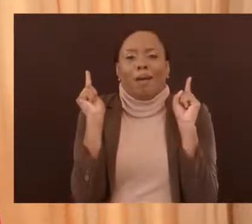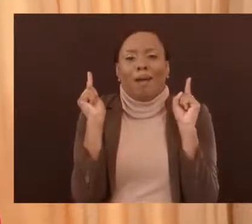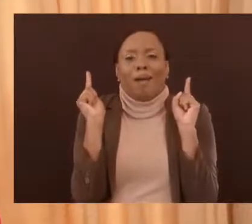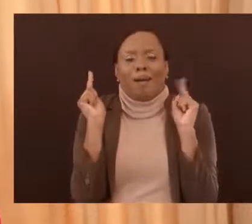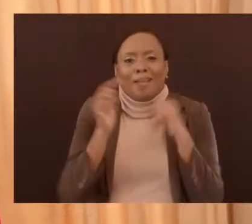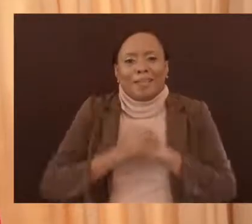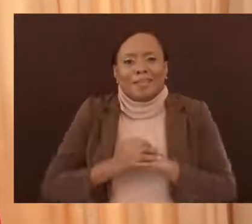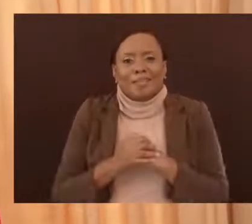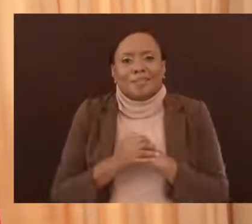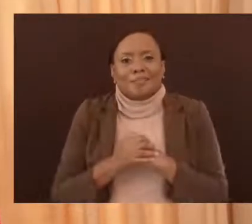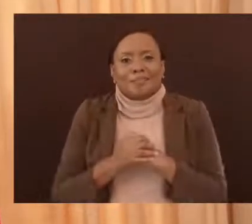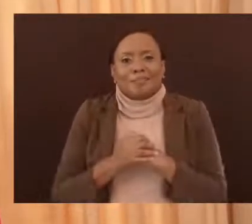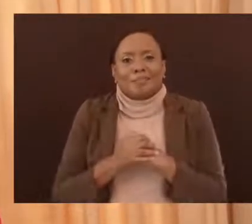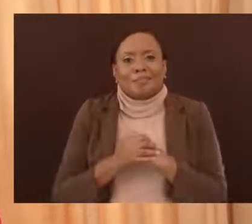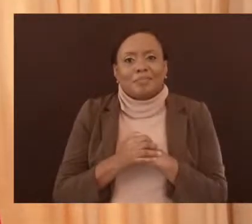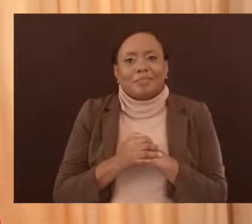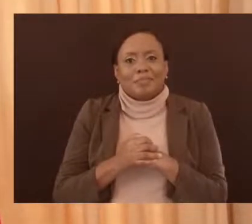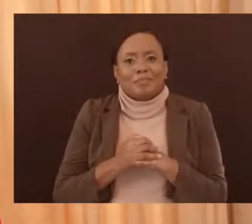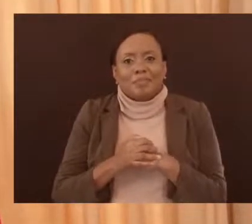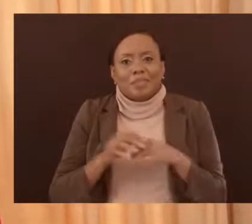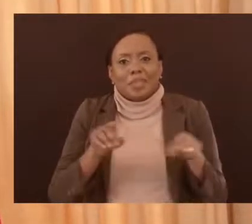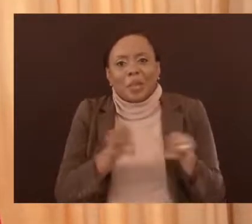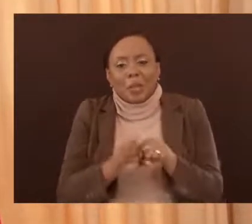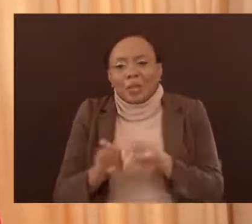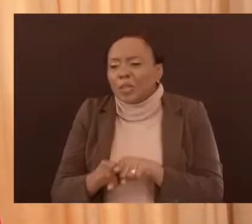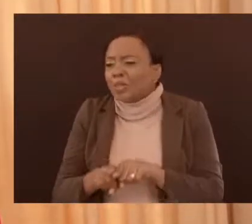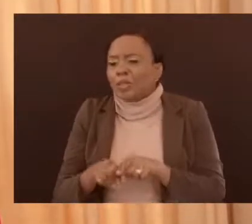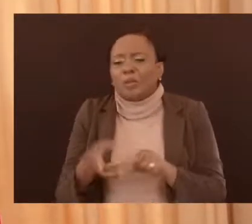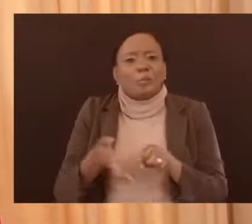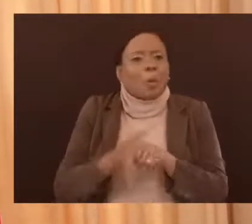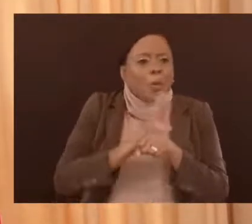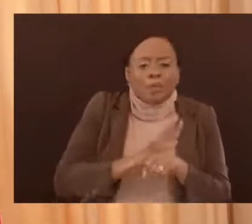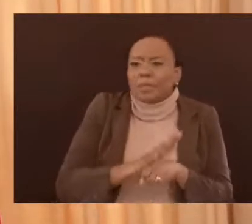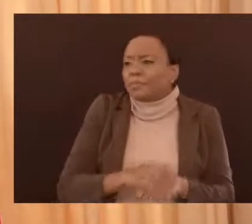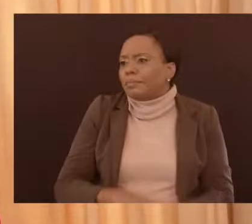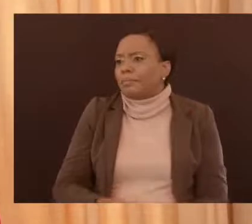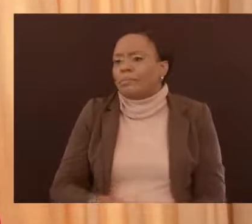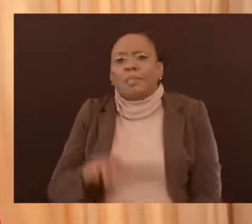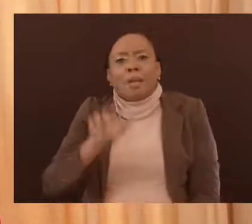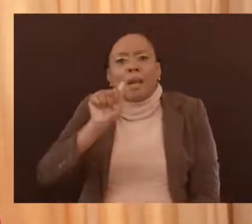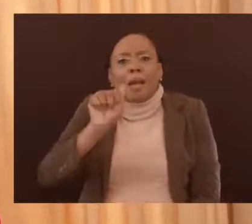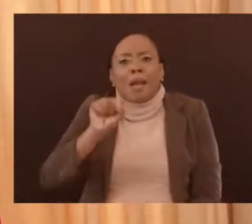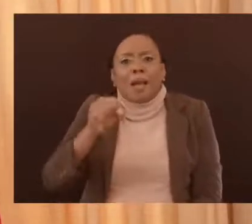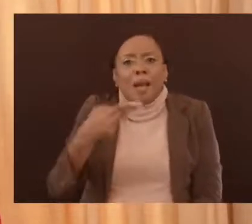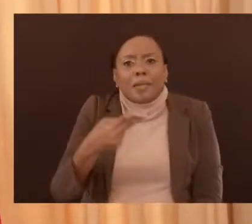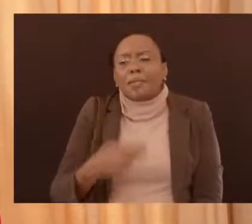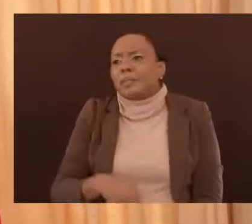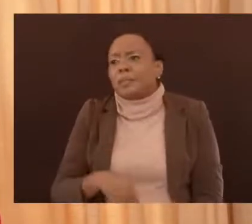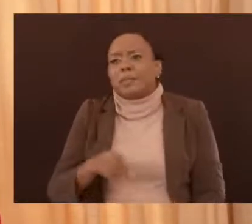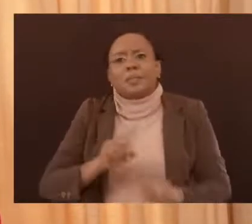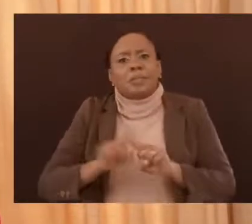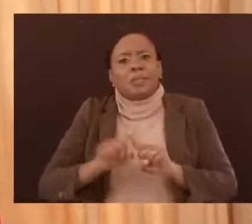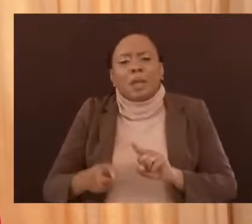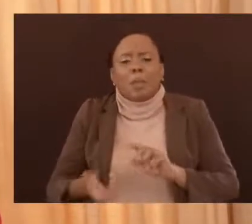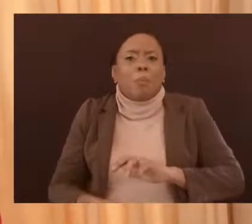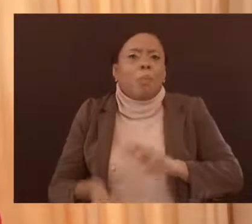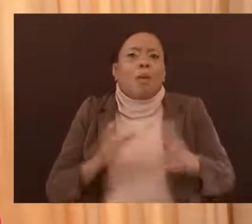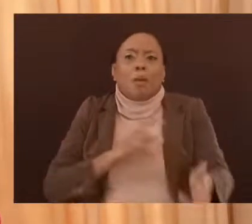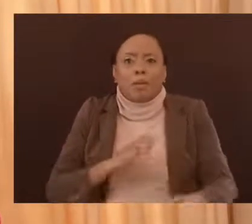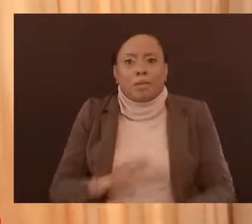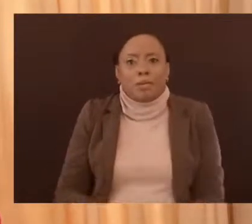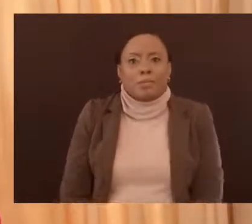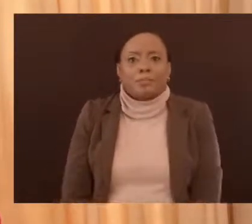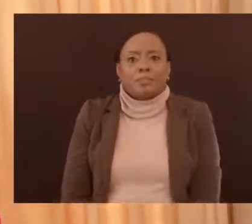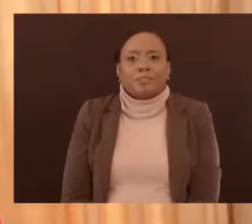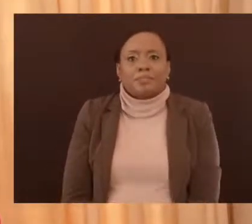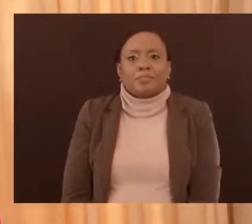this pandemic and indeed also the ashfall that had confronted us several months ago. I've already mentioned the Class